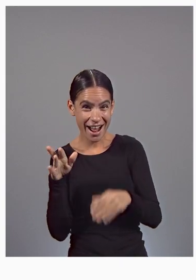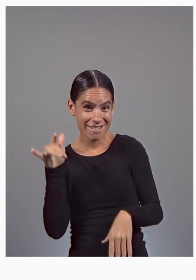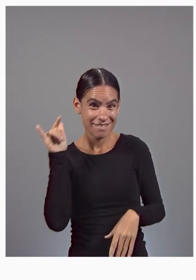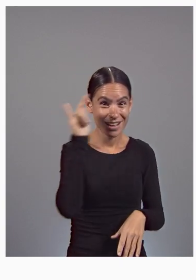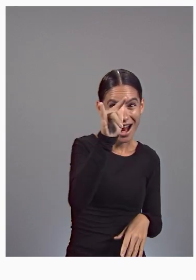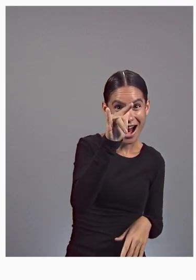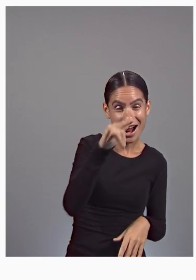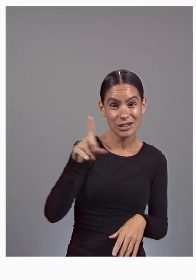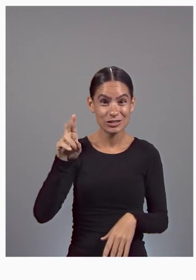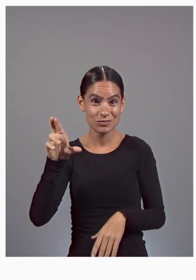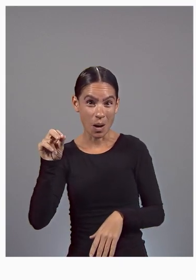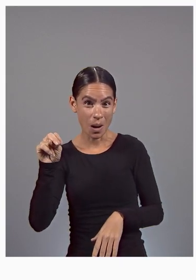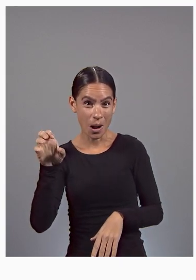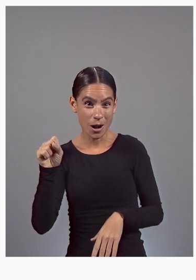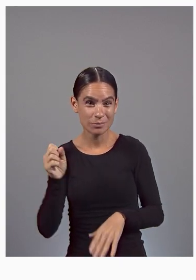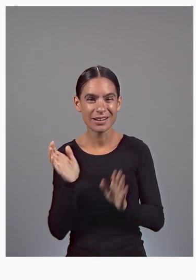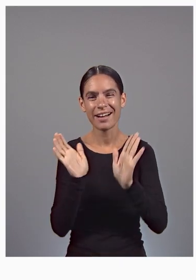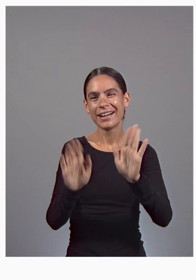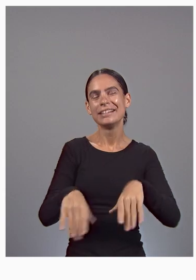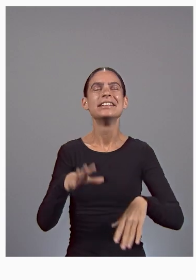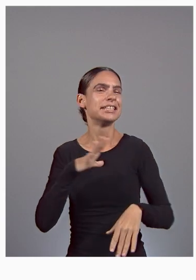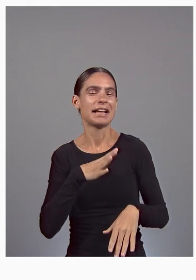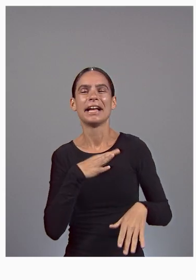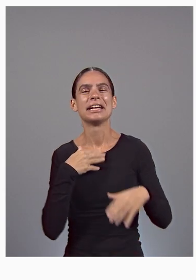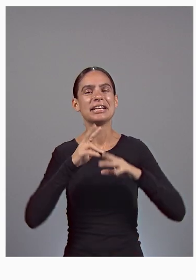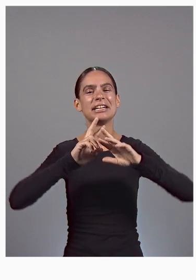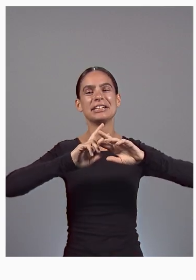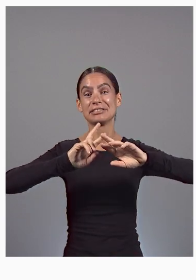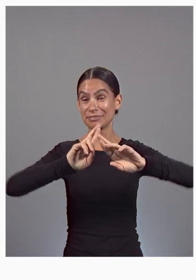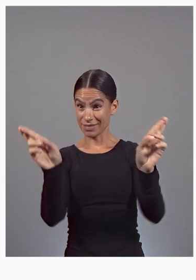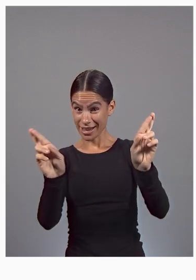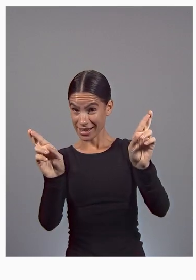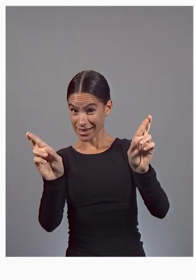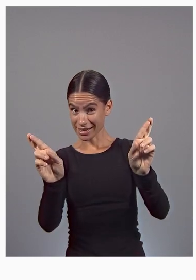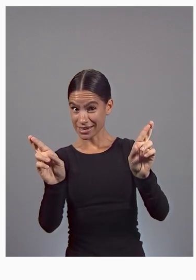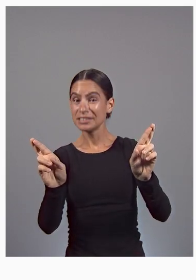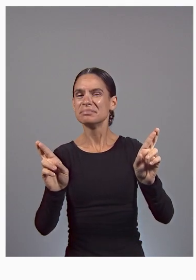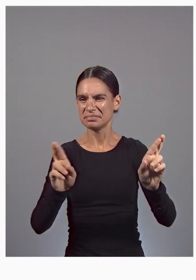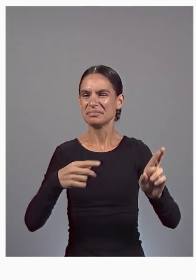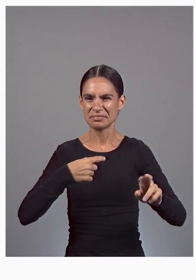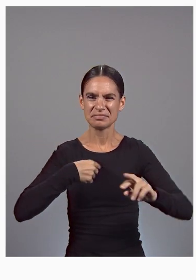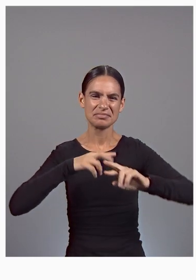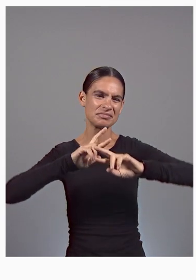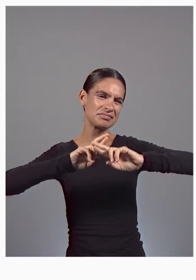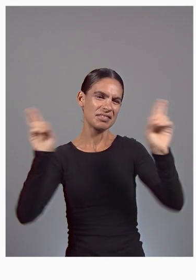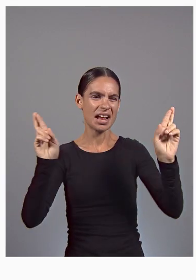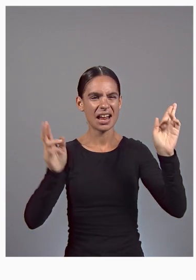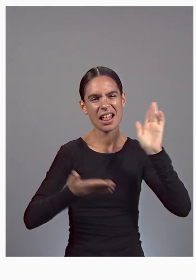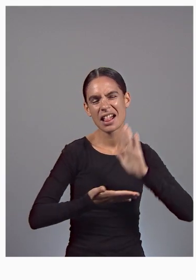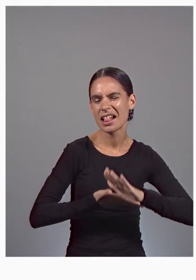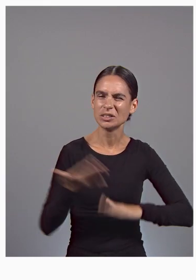Okay. Are you ready? Let's go.